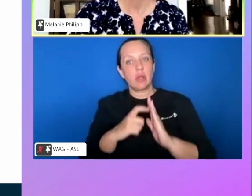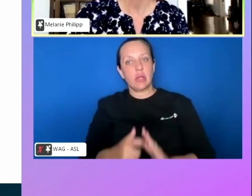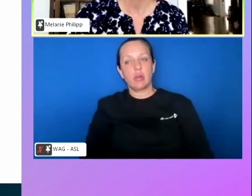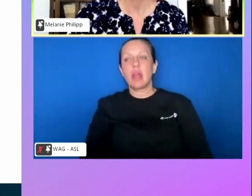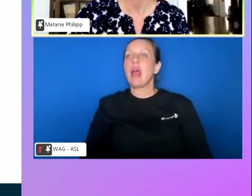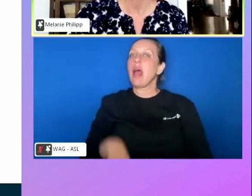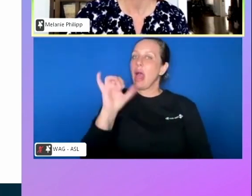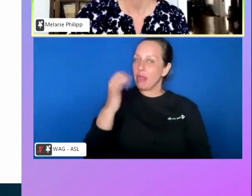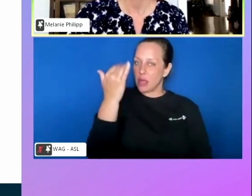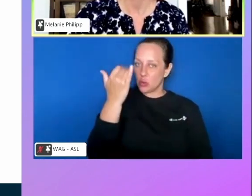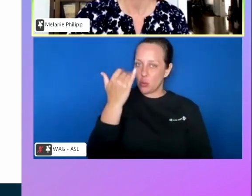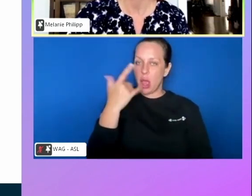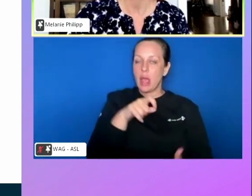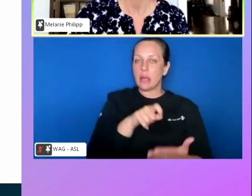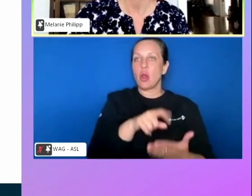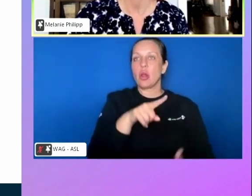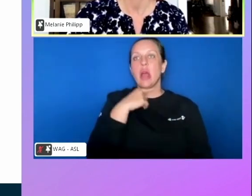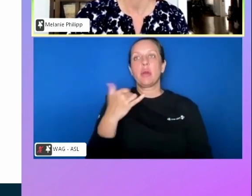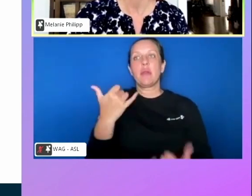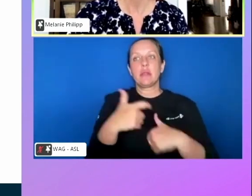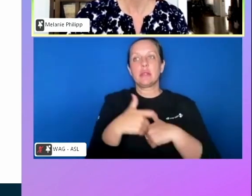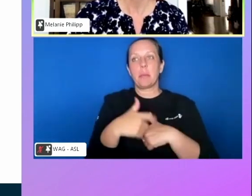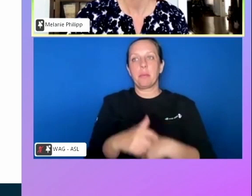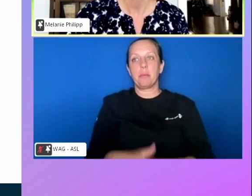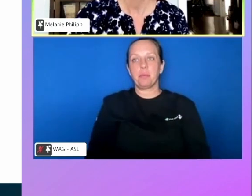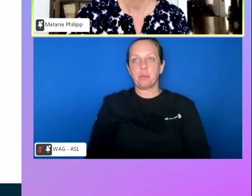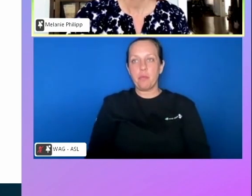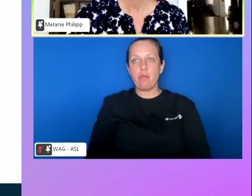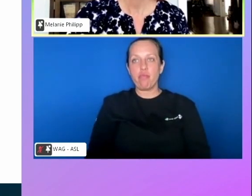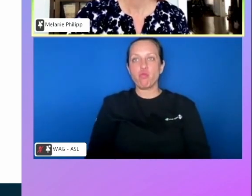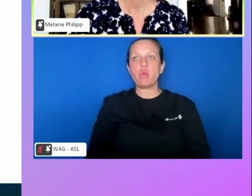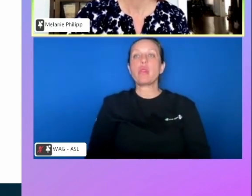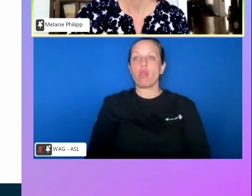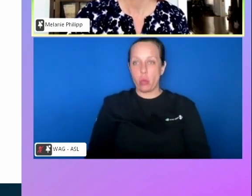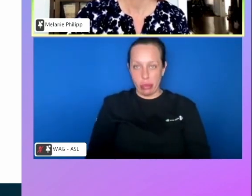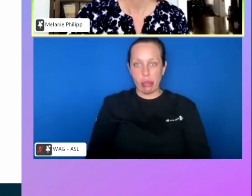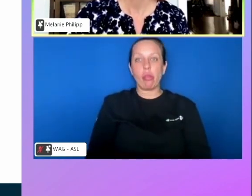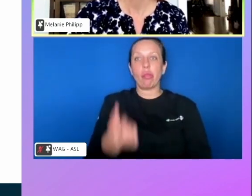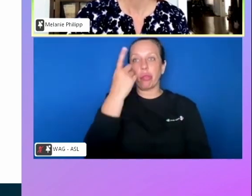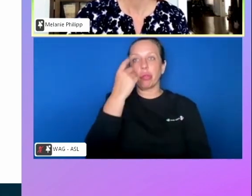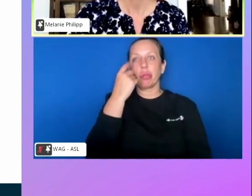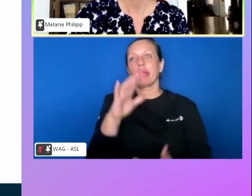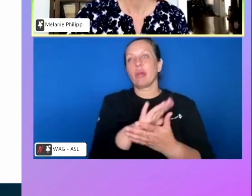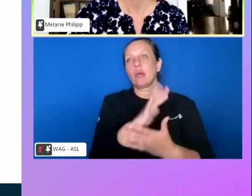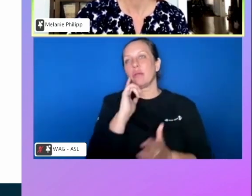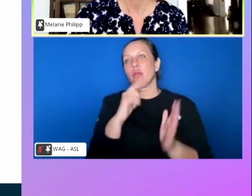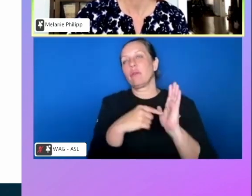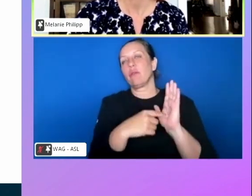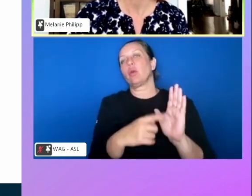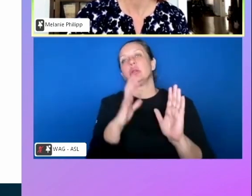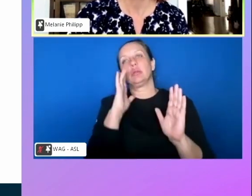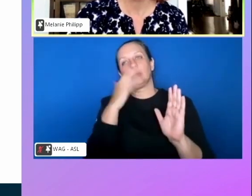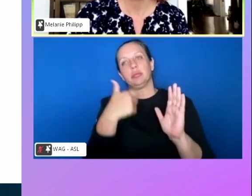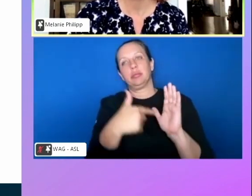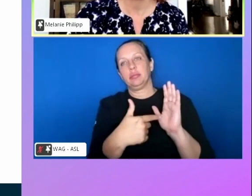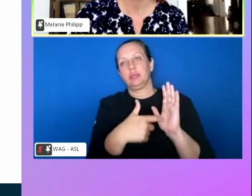and that's why it's marked at risk at this time. The understanding document for focus appearance helpfully has